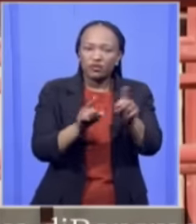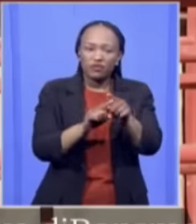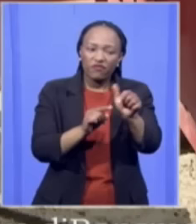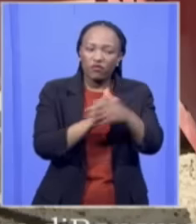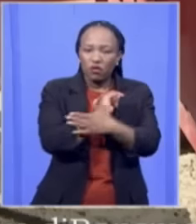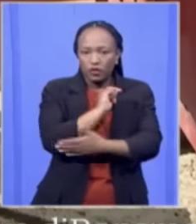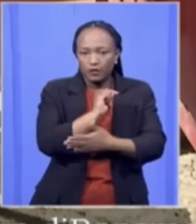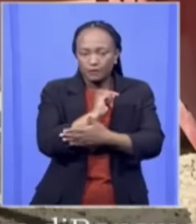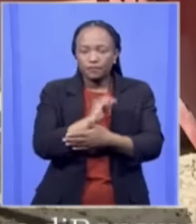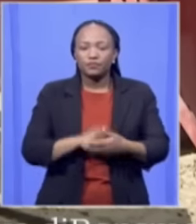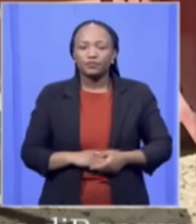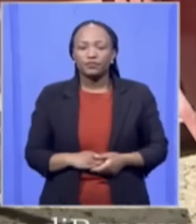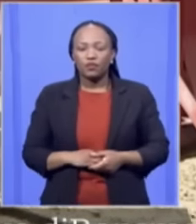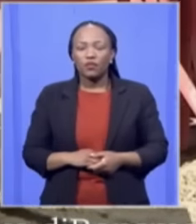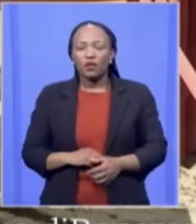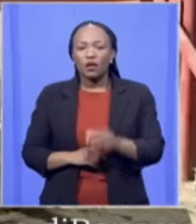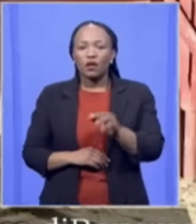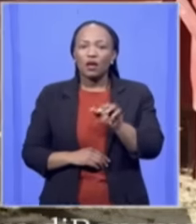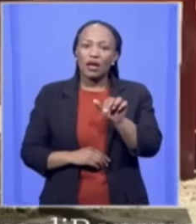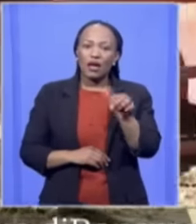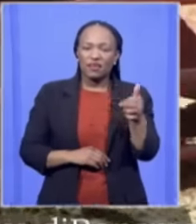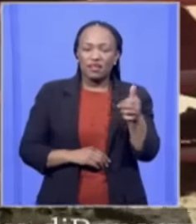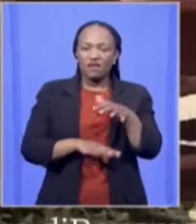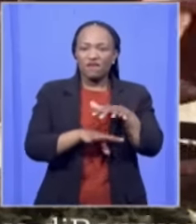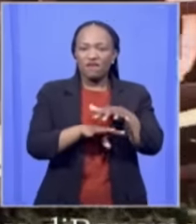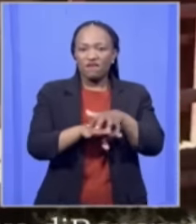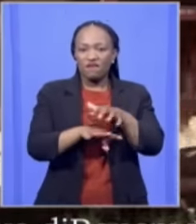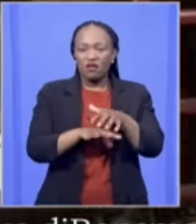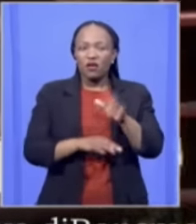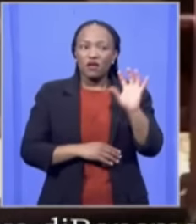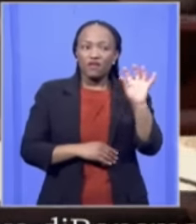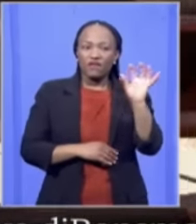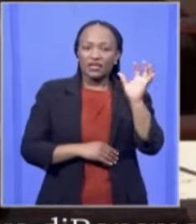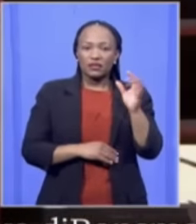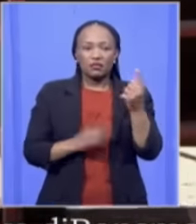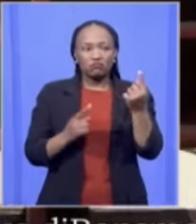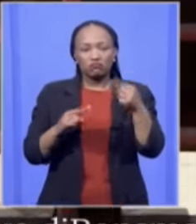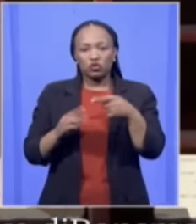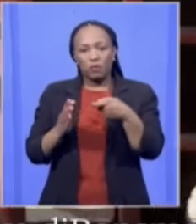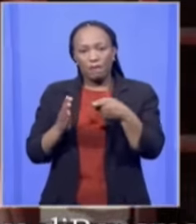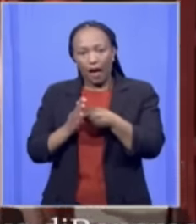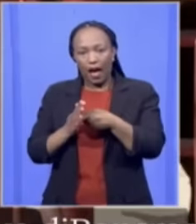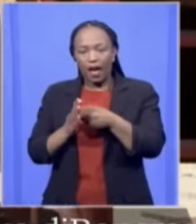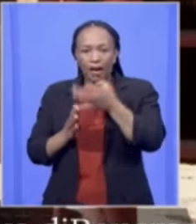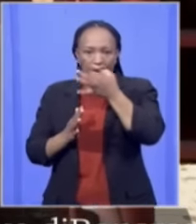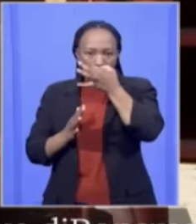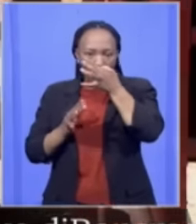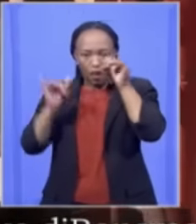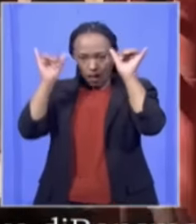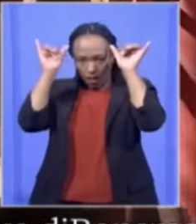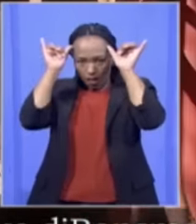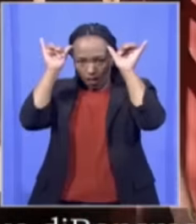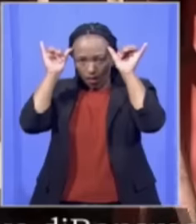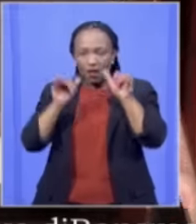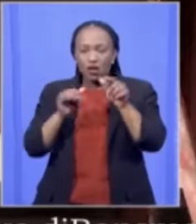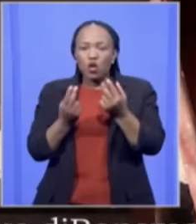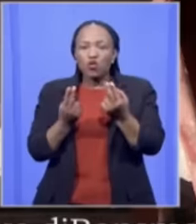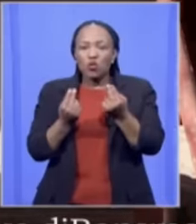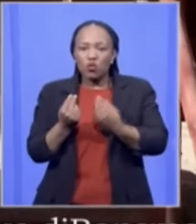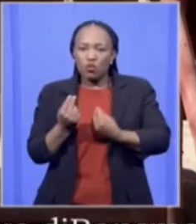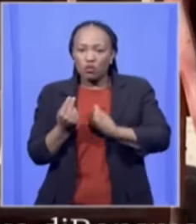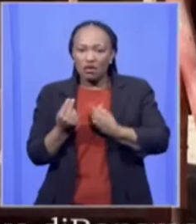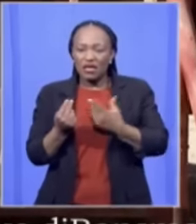nation. Molemirui yo mongwe go tswa kwa porofenseng ya Free State le ene o ne a tlile go reka dipoo a re ka gale balemirui ba bašwa ba tshaba